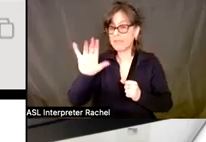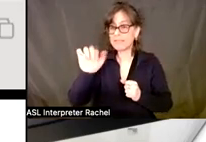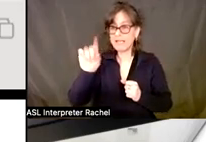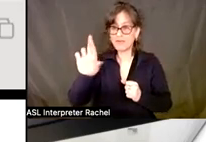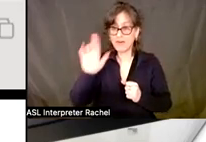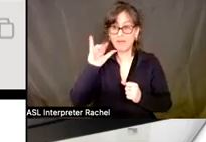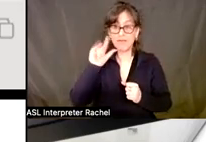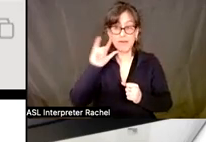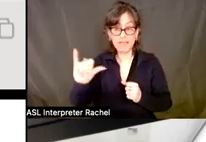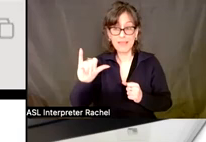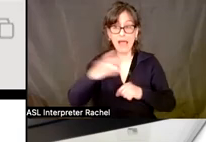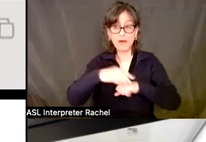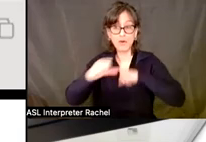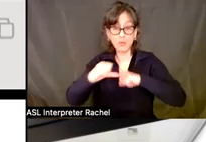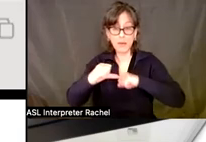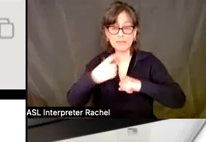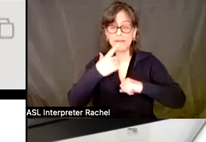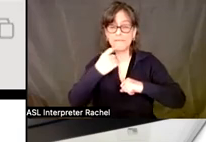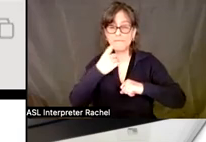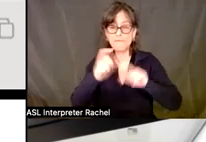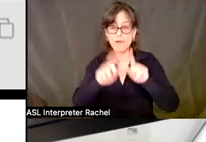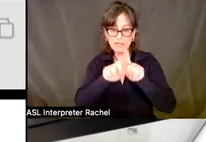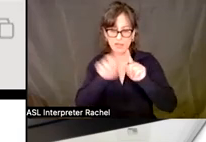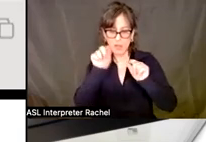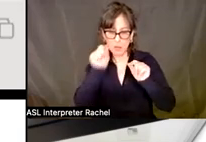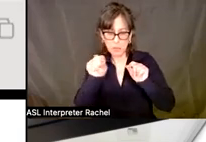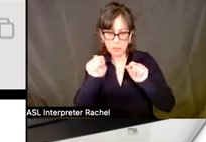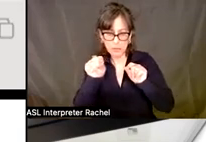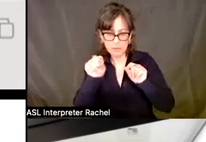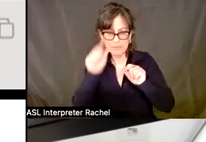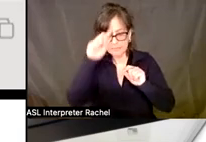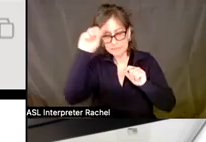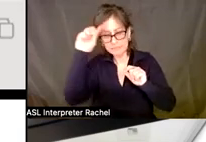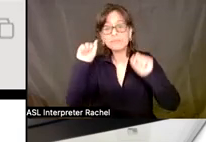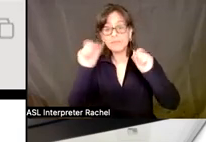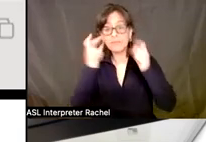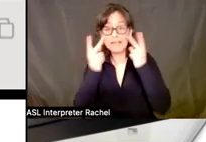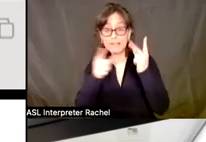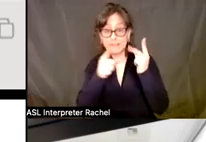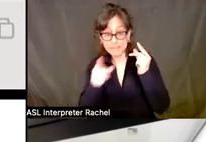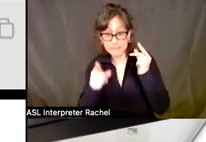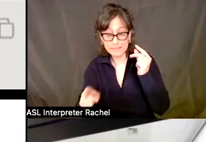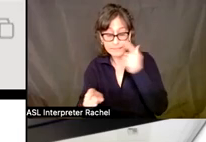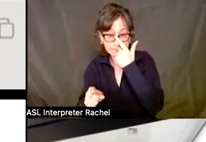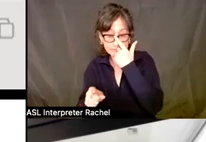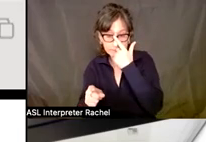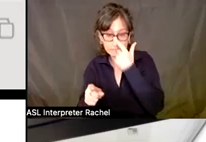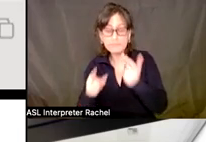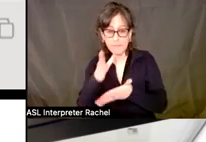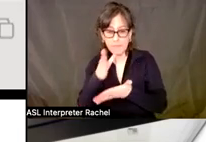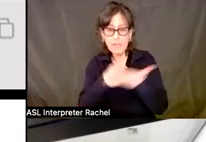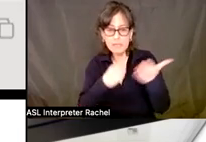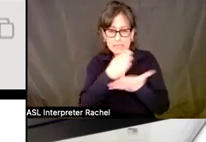Simeon earthquake is that bright red star. You can see that some of